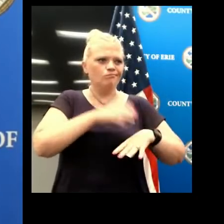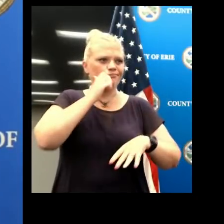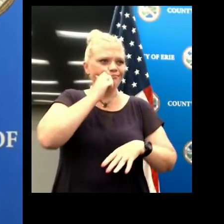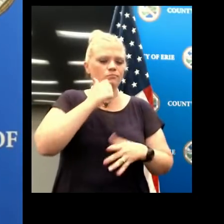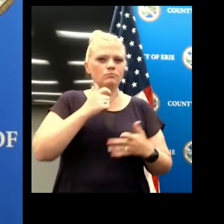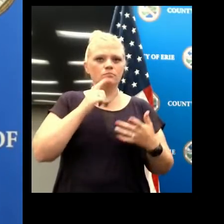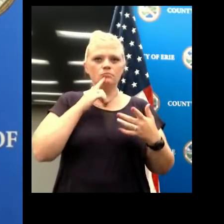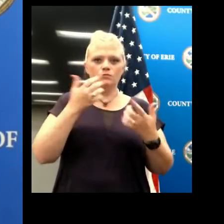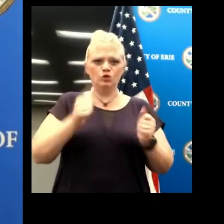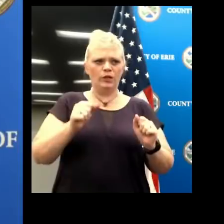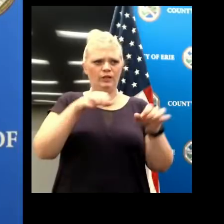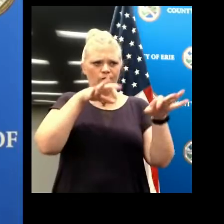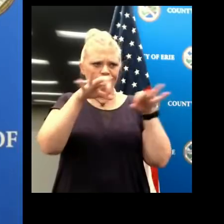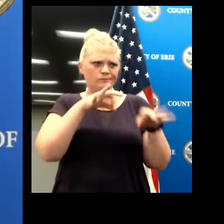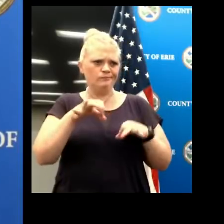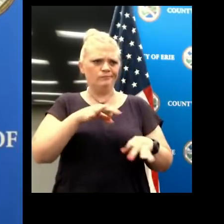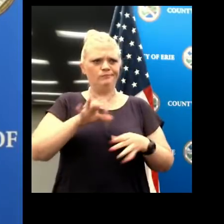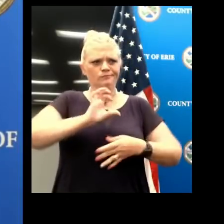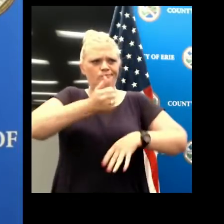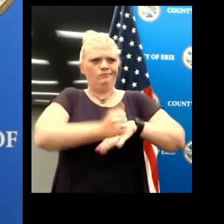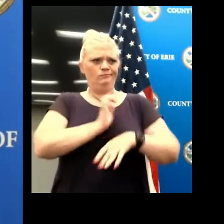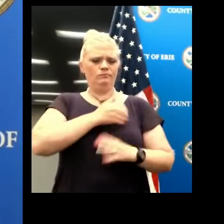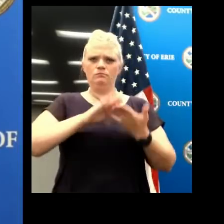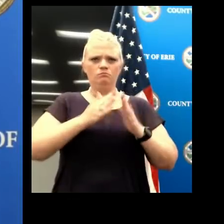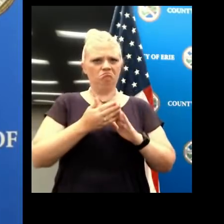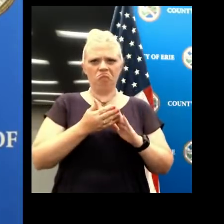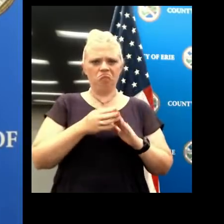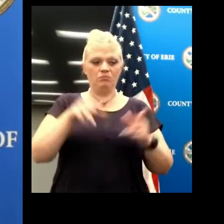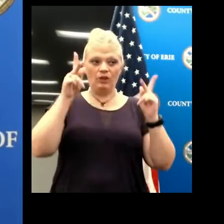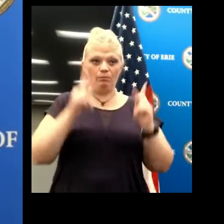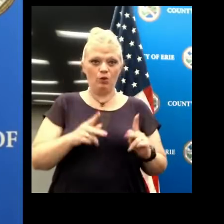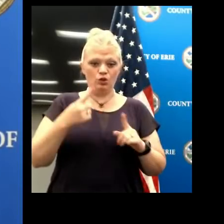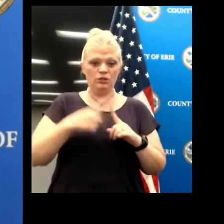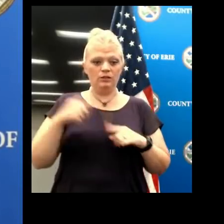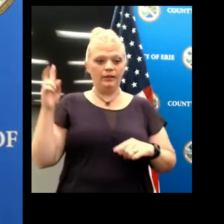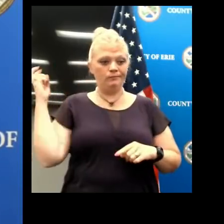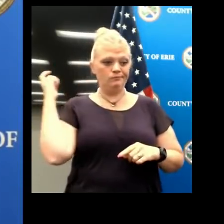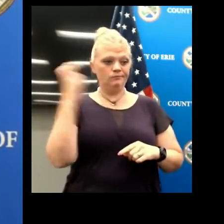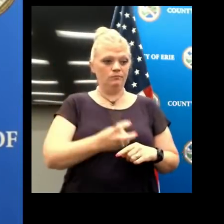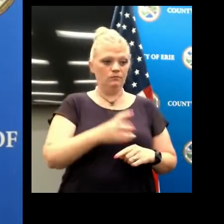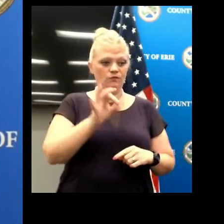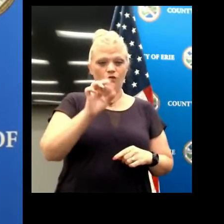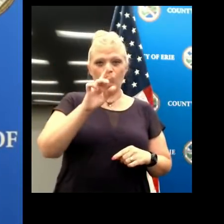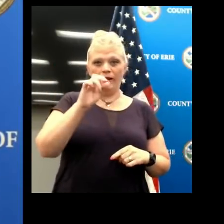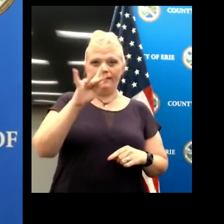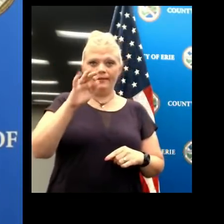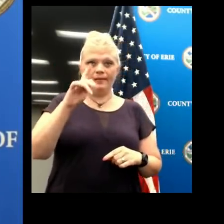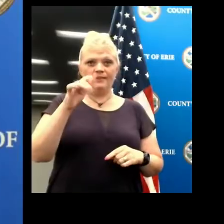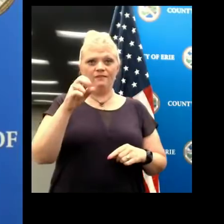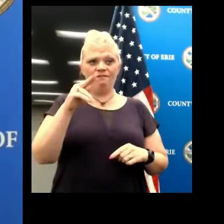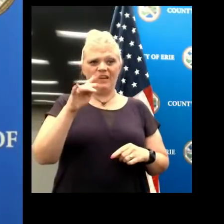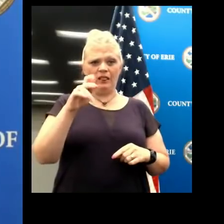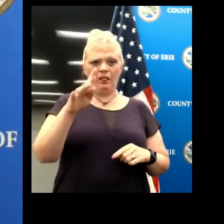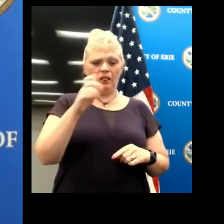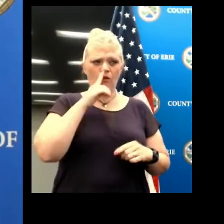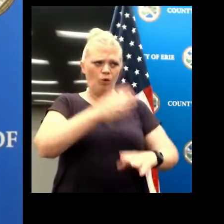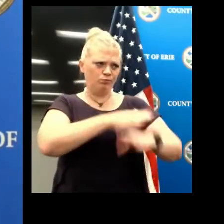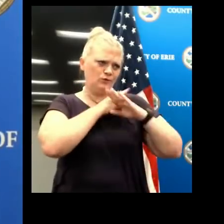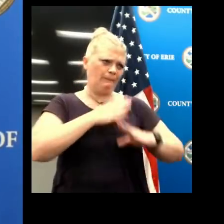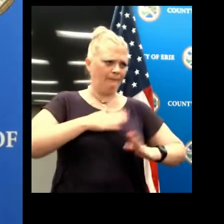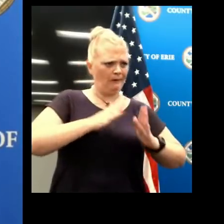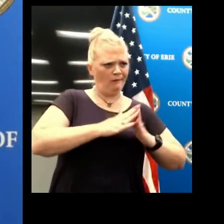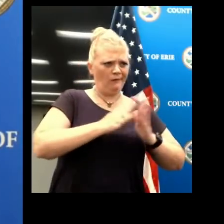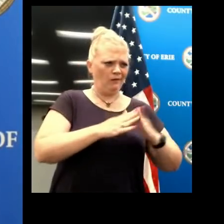our community is. The individual who came in from Franklinville saying he was protecting his neighborhood, well, the last time I checked,